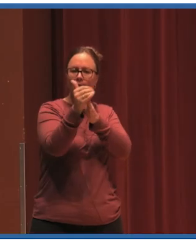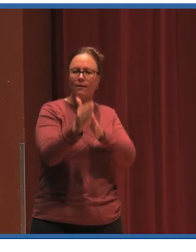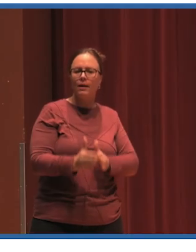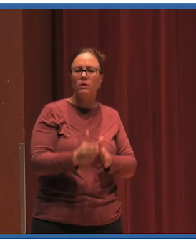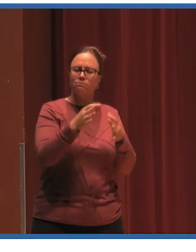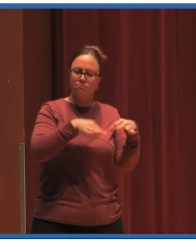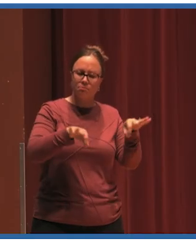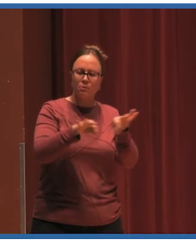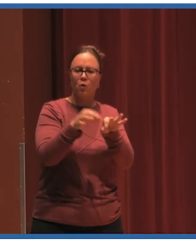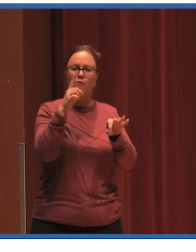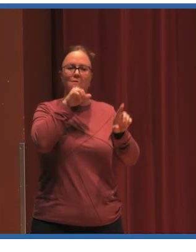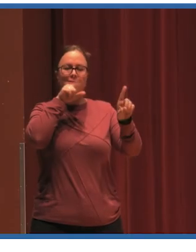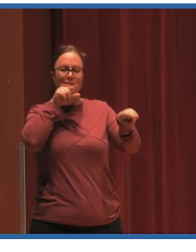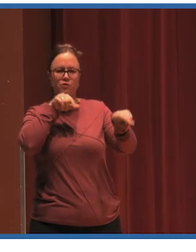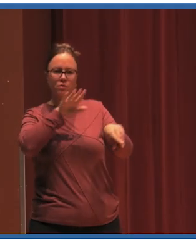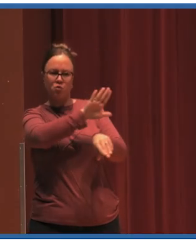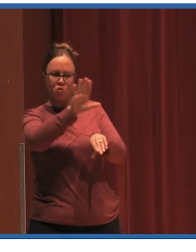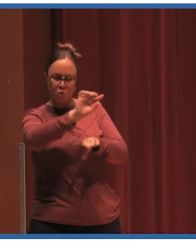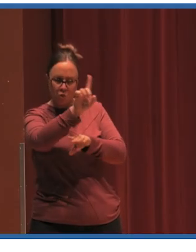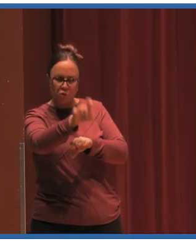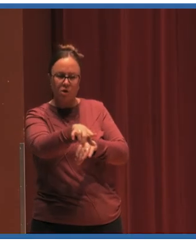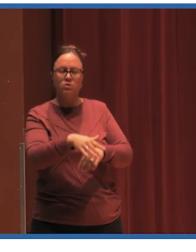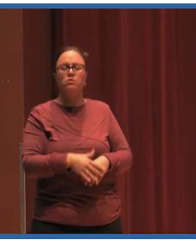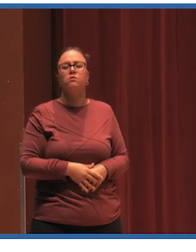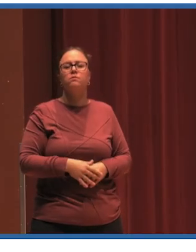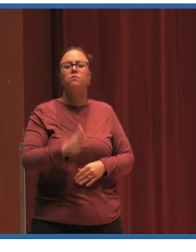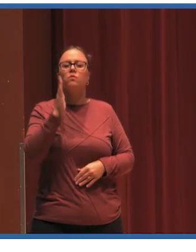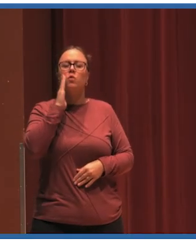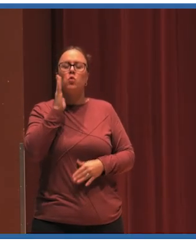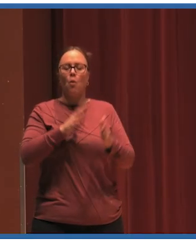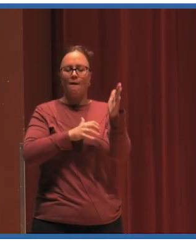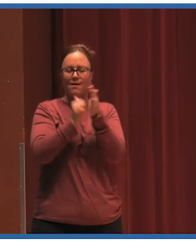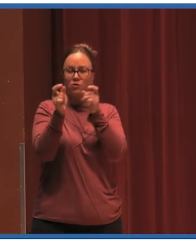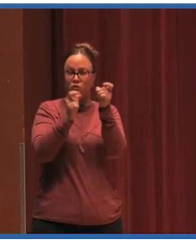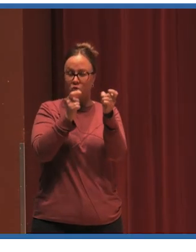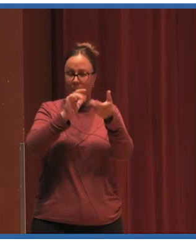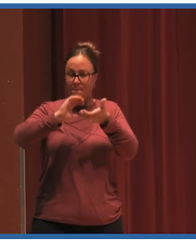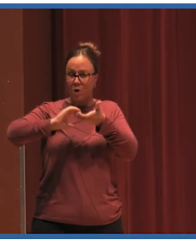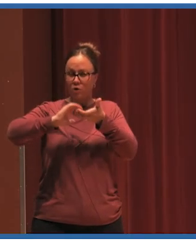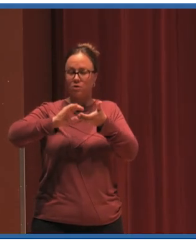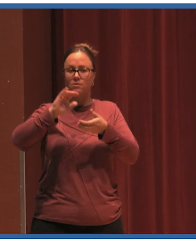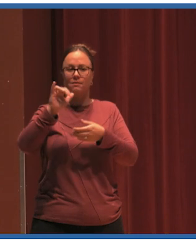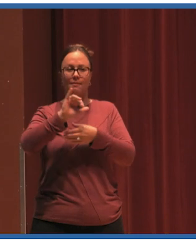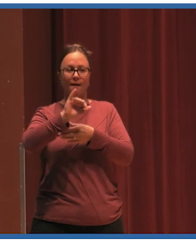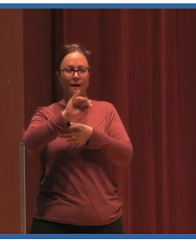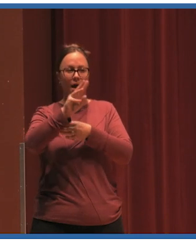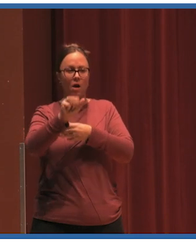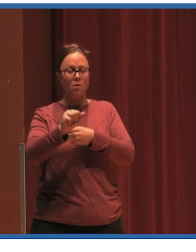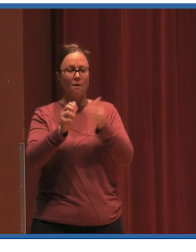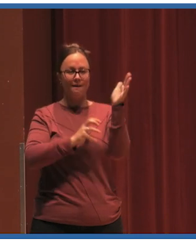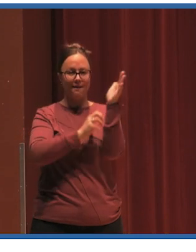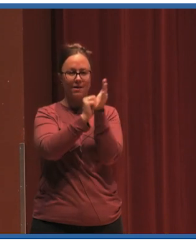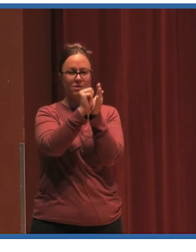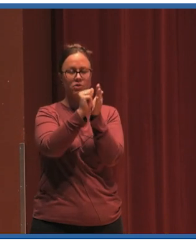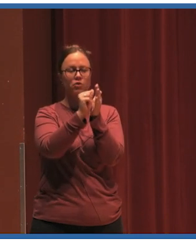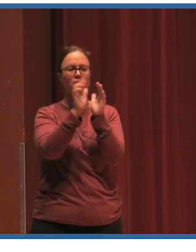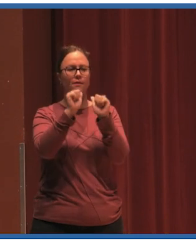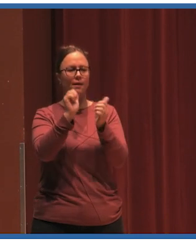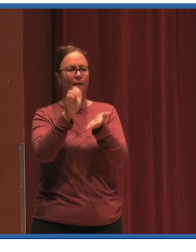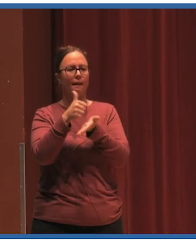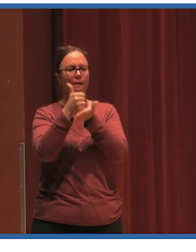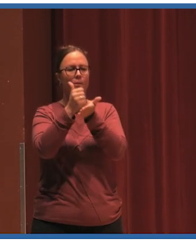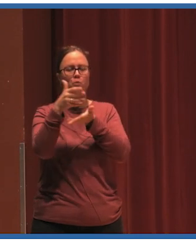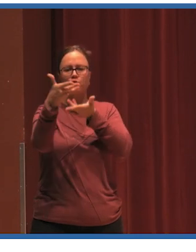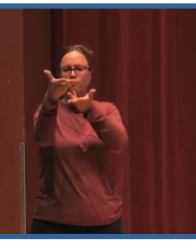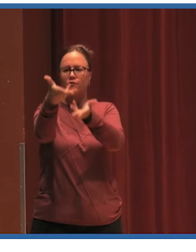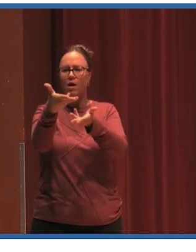do next. But know that cancer control partners like the registry, like the Iowa Cancer Consortium can help. We can help provide ideas, advice,